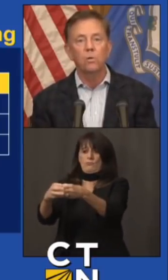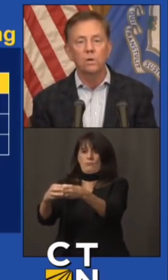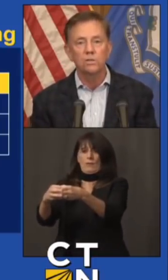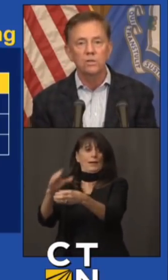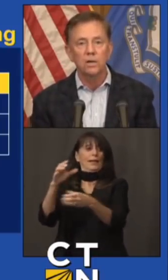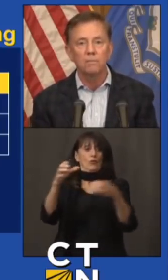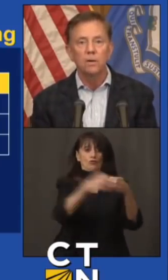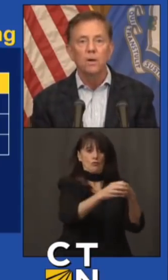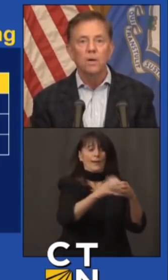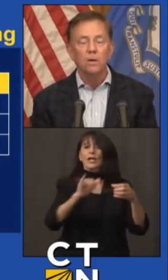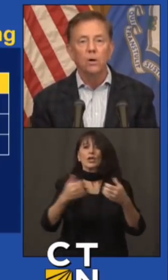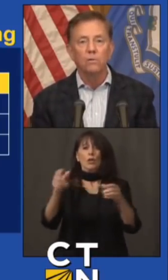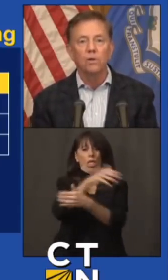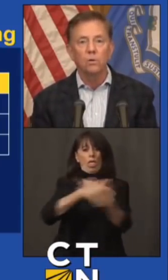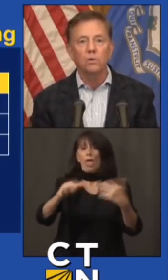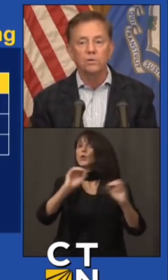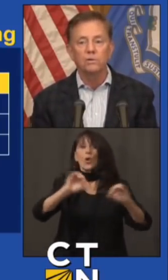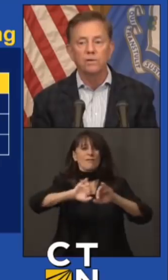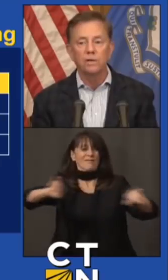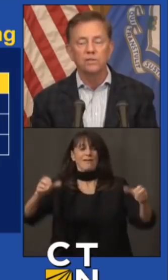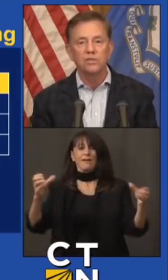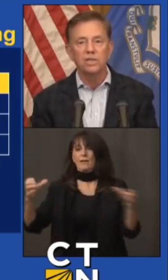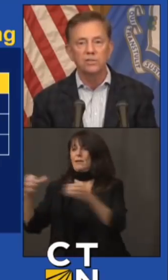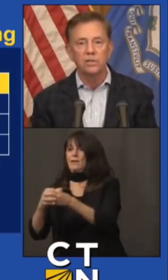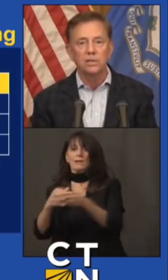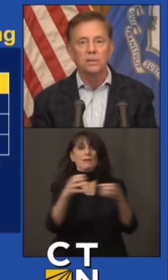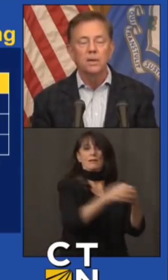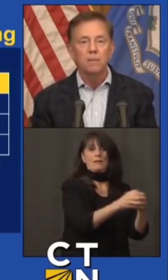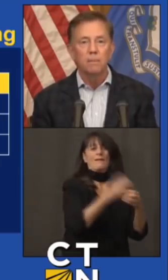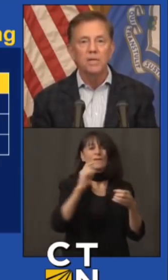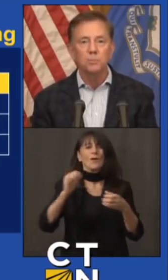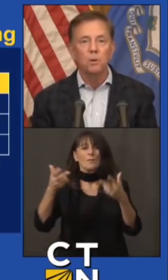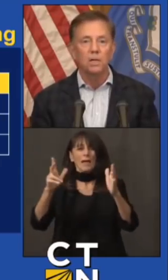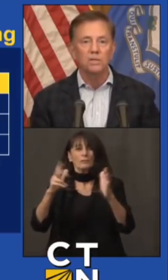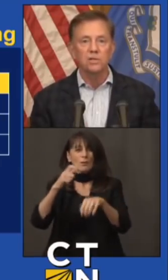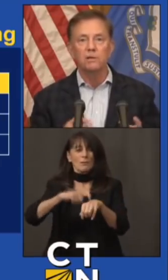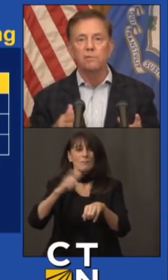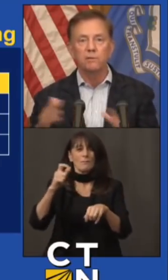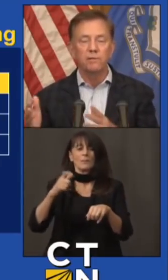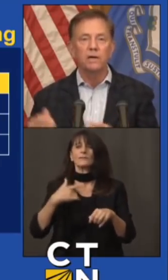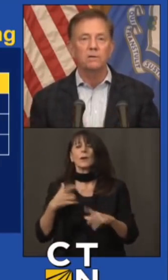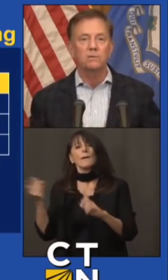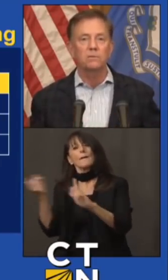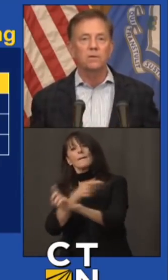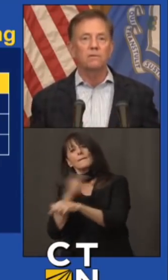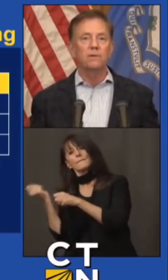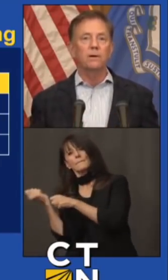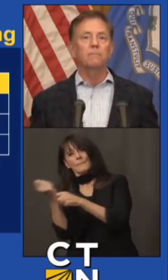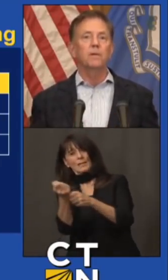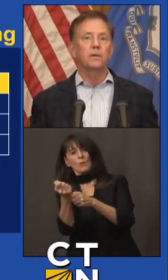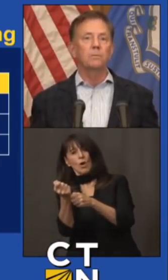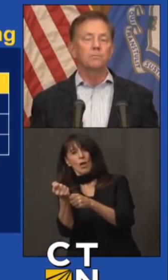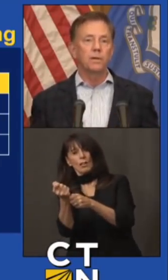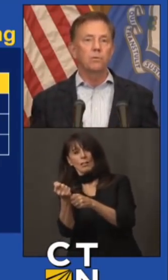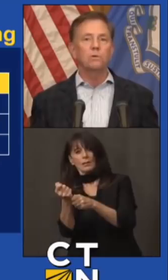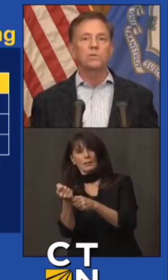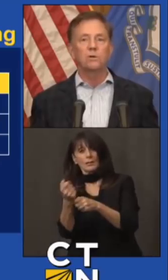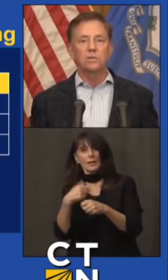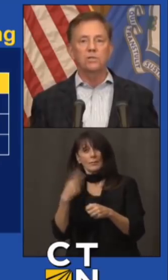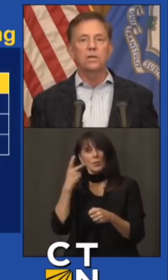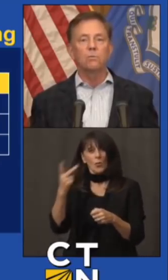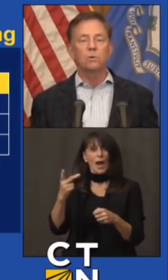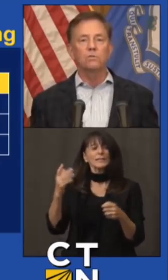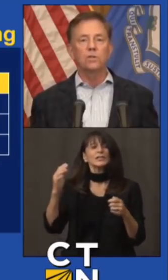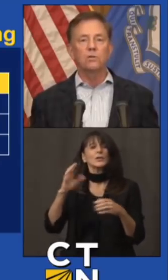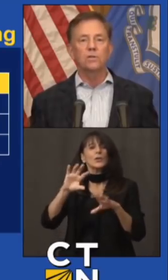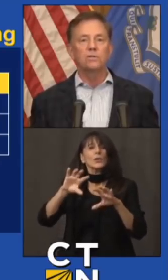other cohorts, over the course of the season. And baseball, I see, for the finals of, pre-World